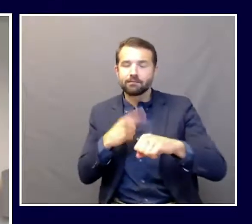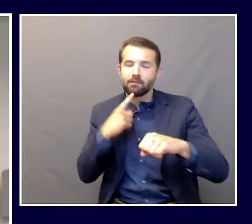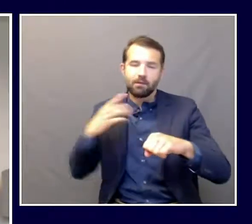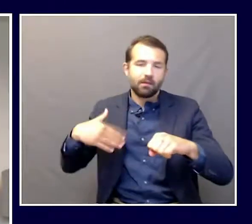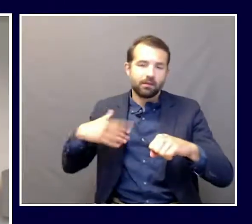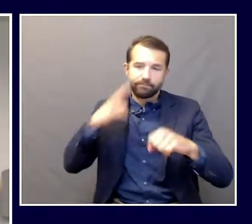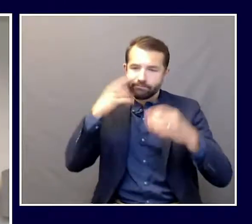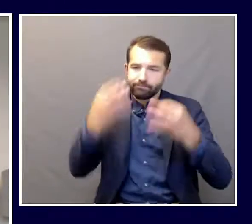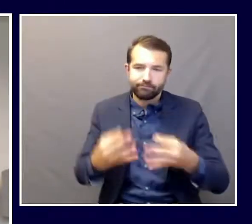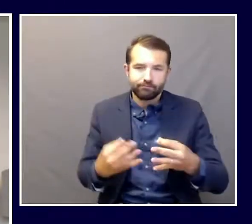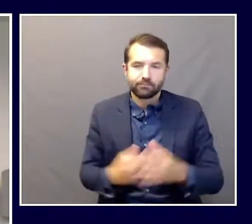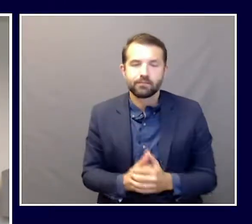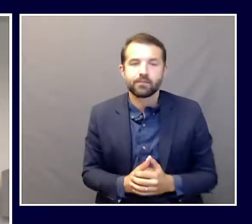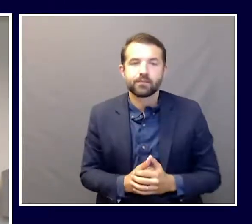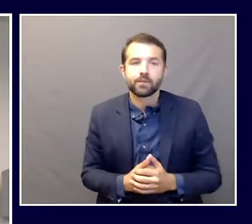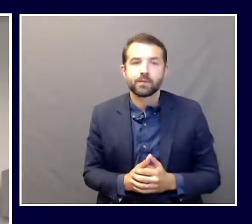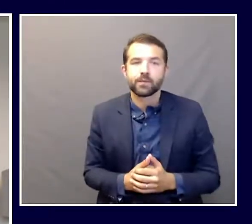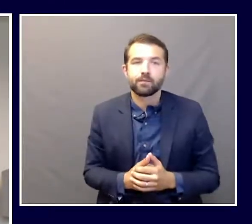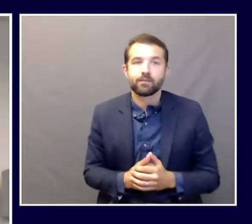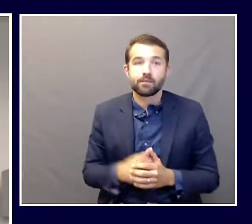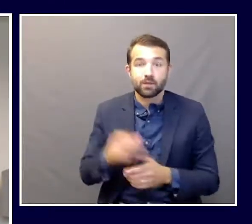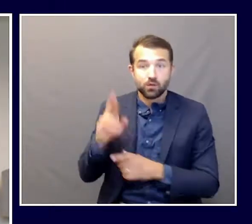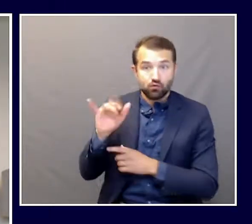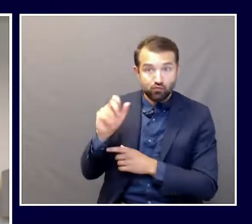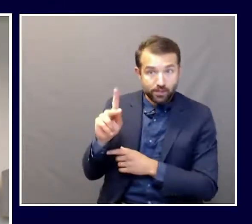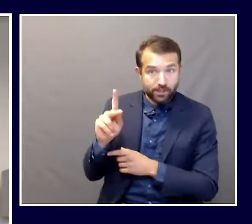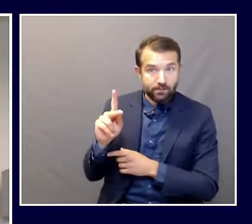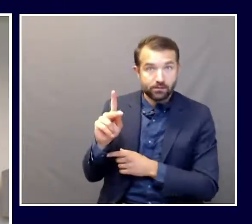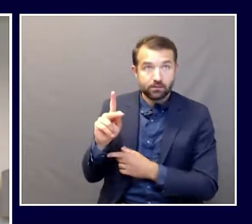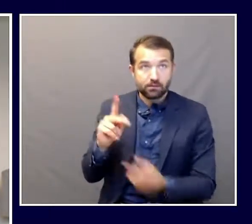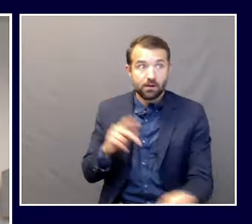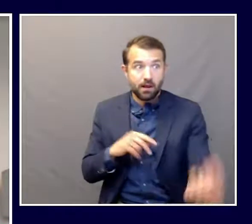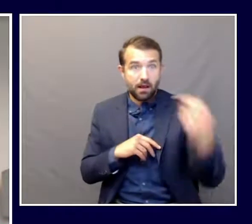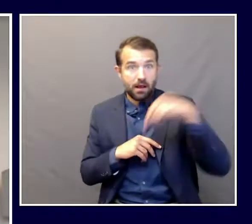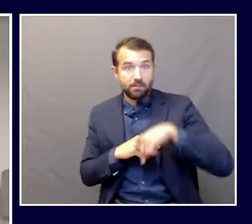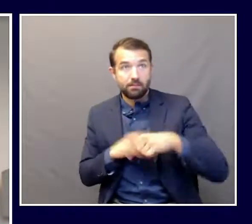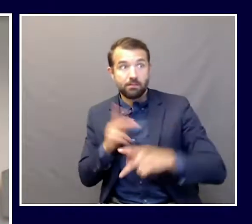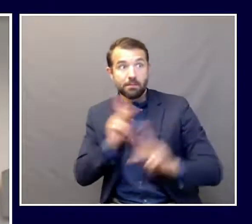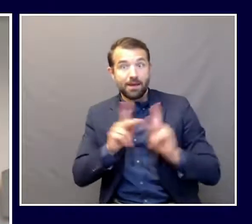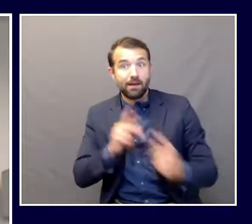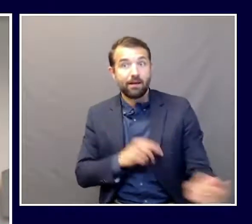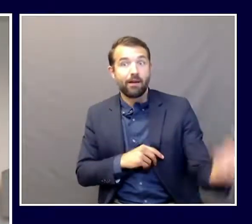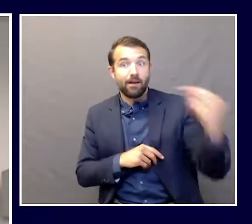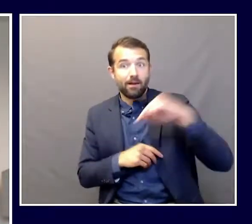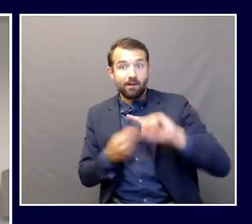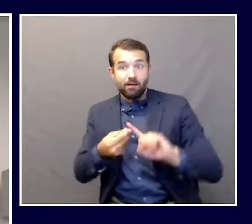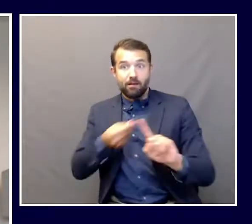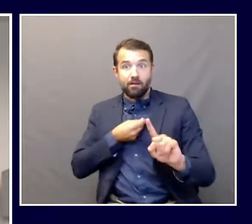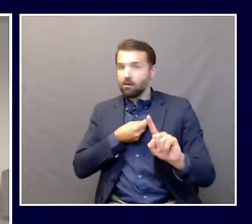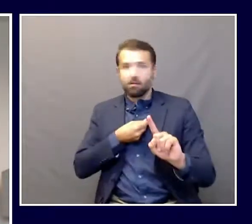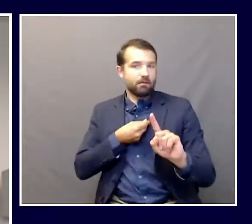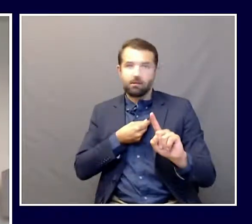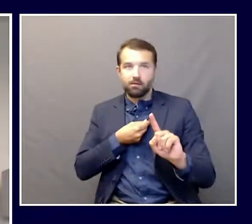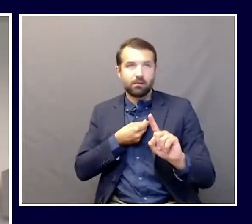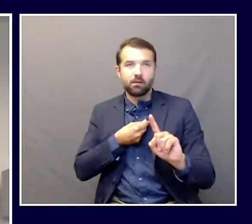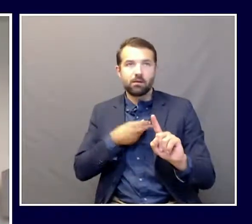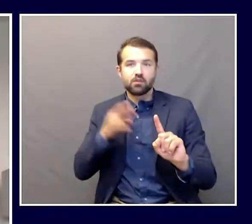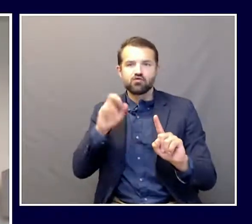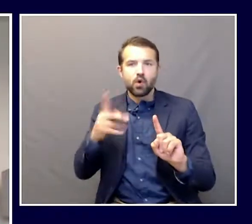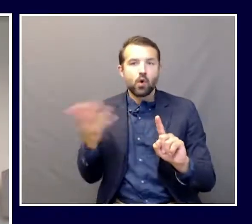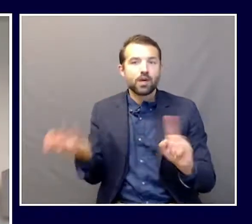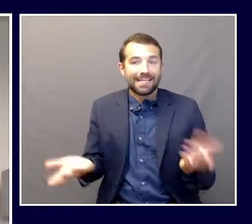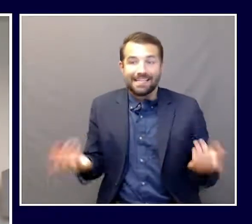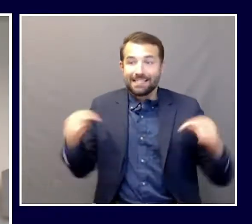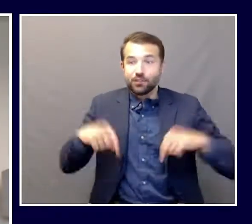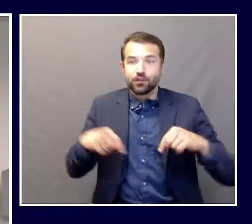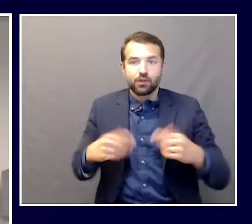to Maine and bringing the variant with them. The threat of the Delta variant is here already. It is a threat